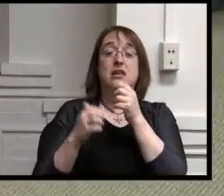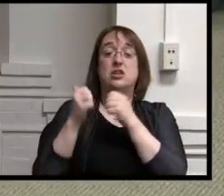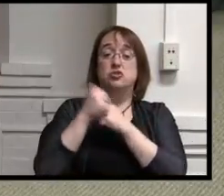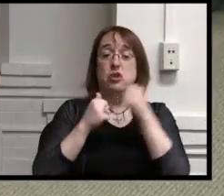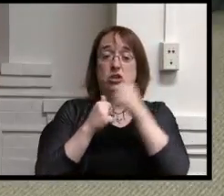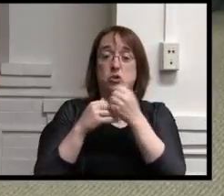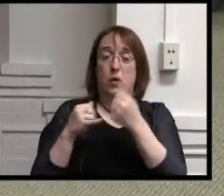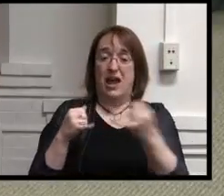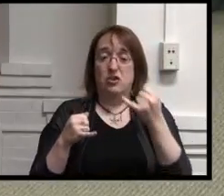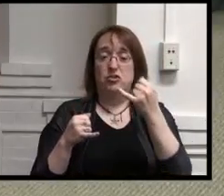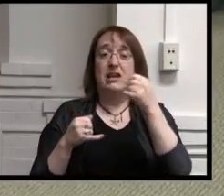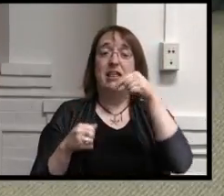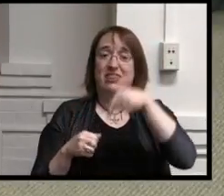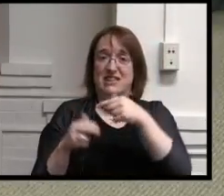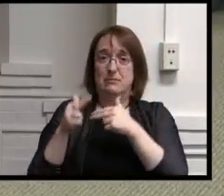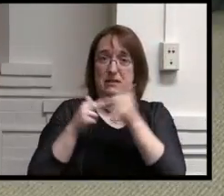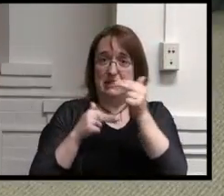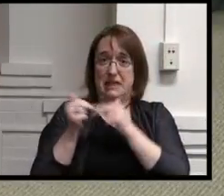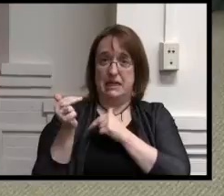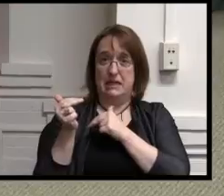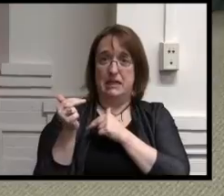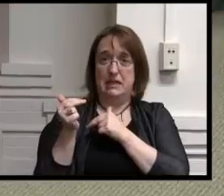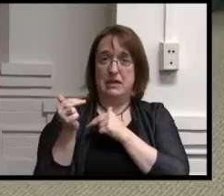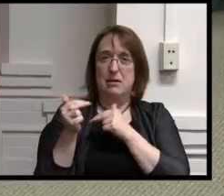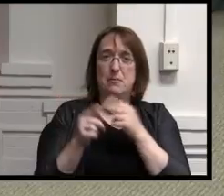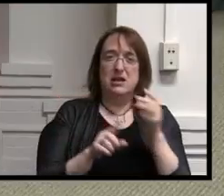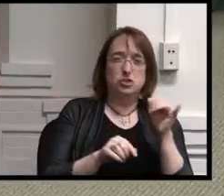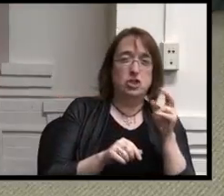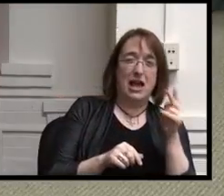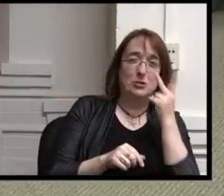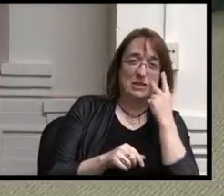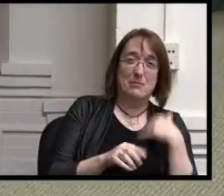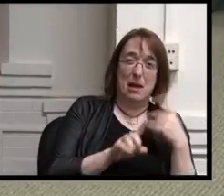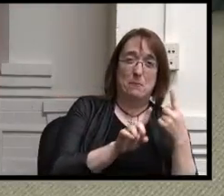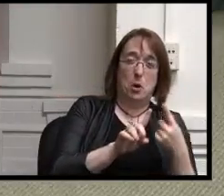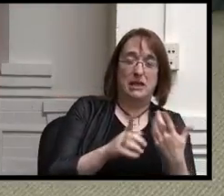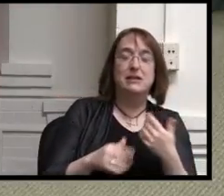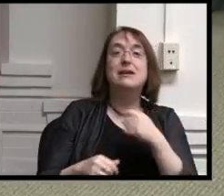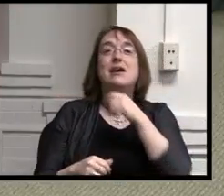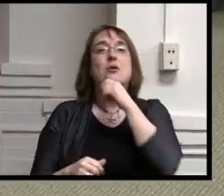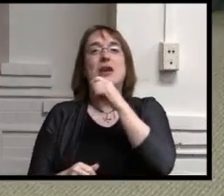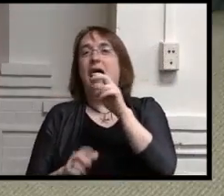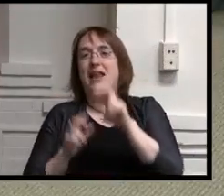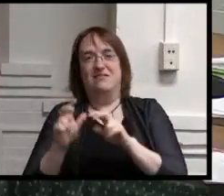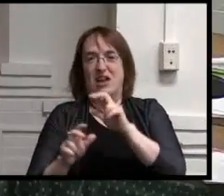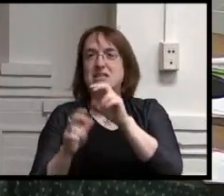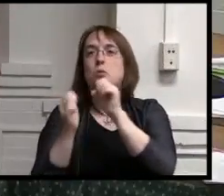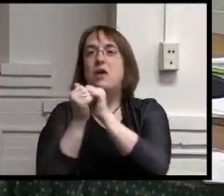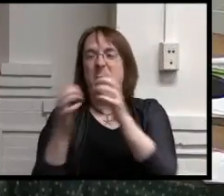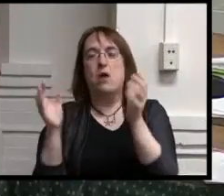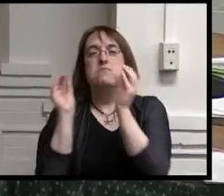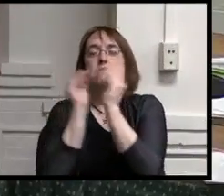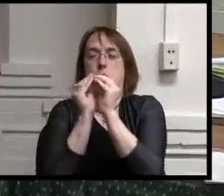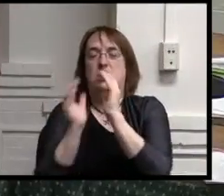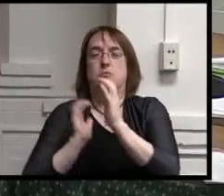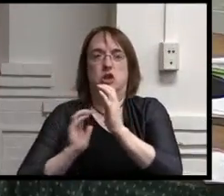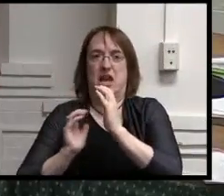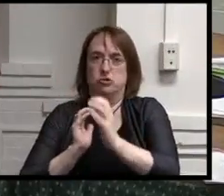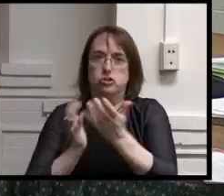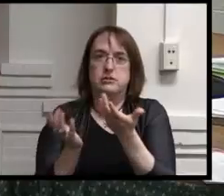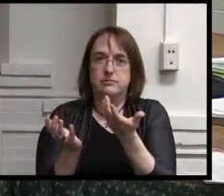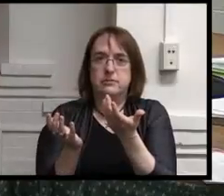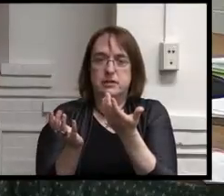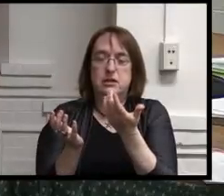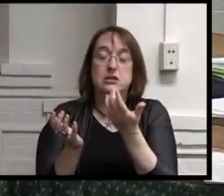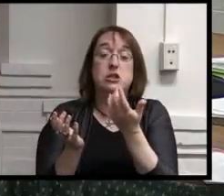this building, we won't. You see where I'm going. We won't invest in without at least having further communication with you. So what I would say